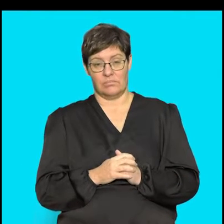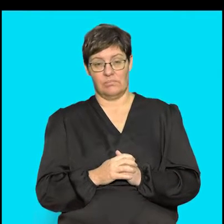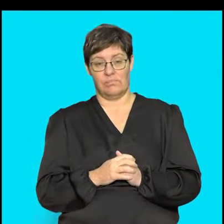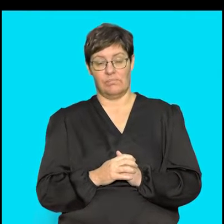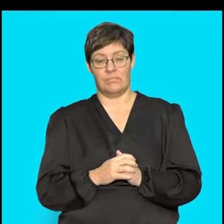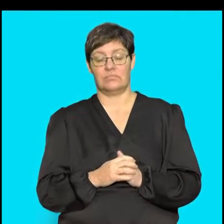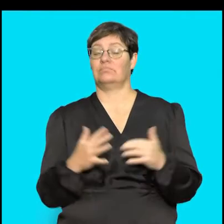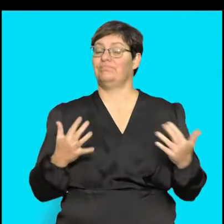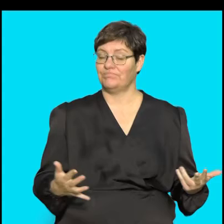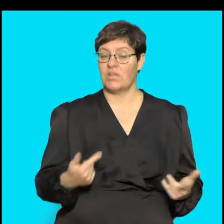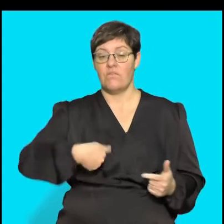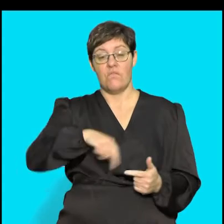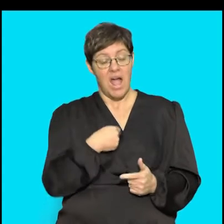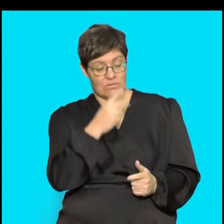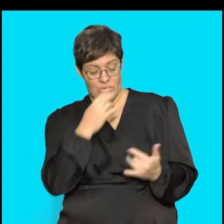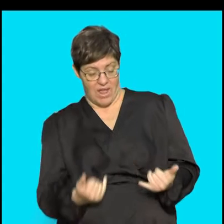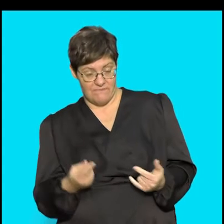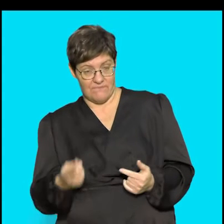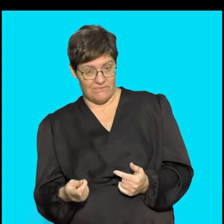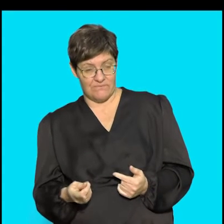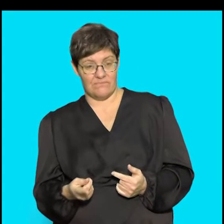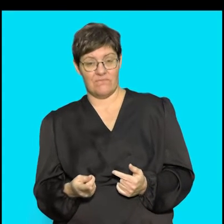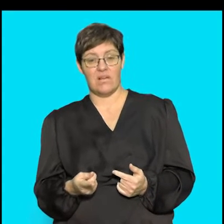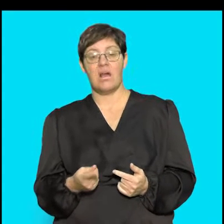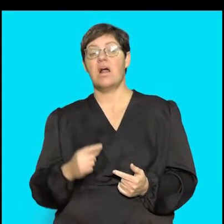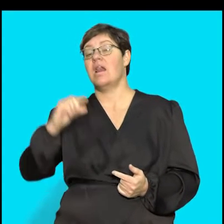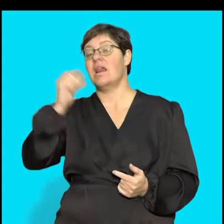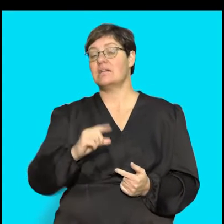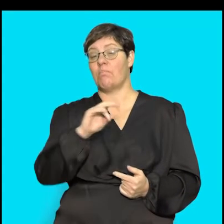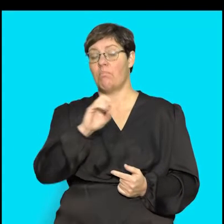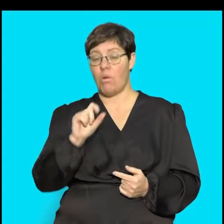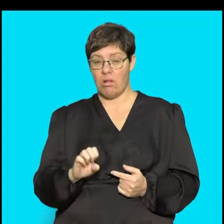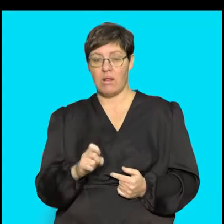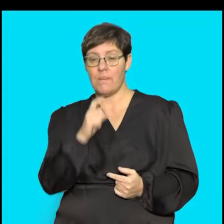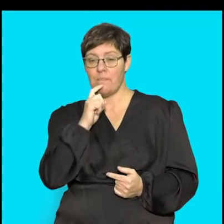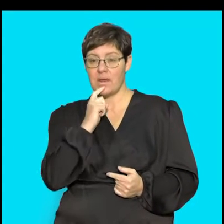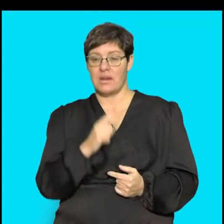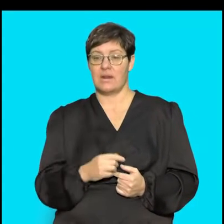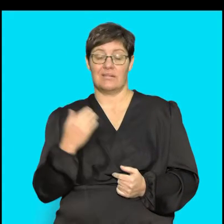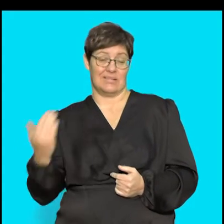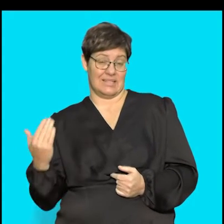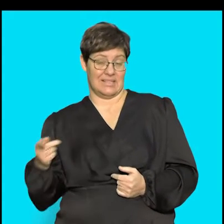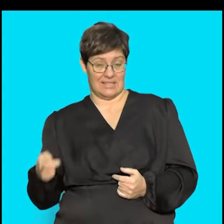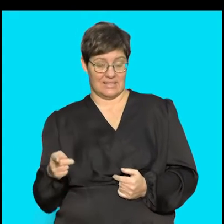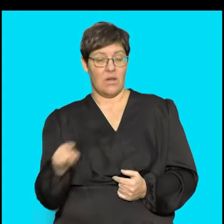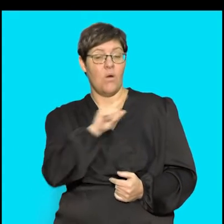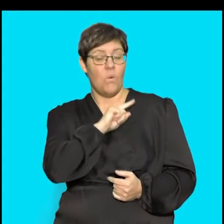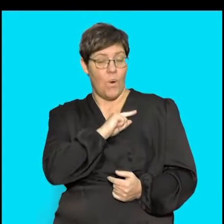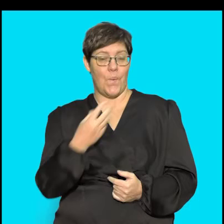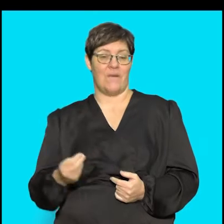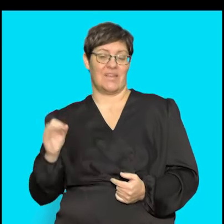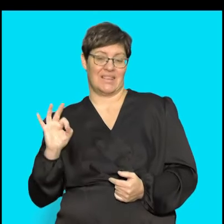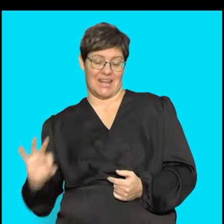of gas. So for us to have that, our least number of moles is this side, because this side we